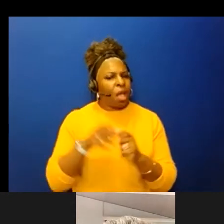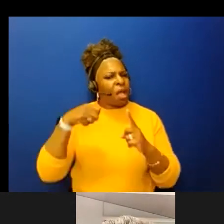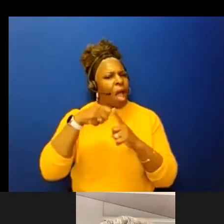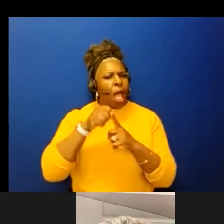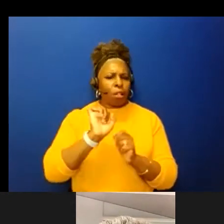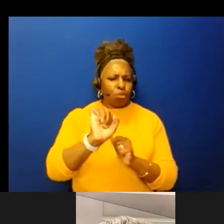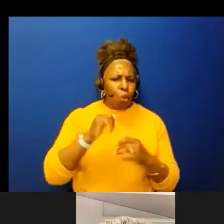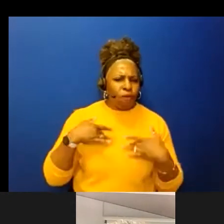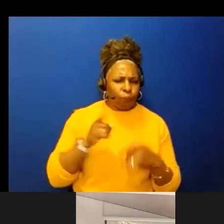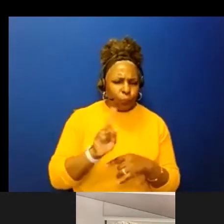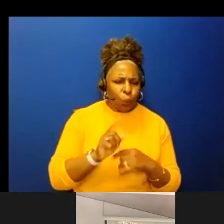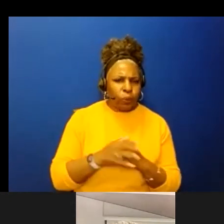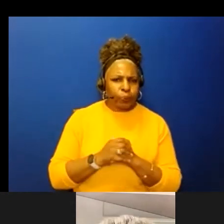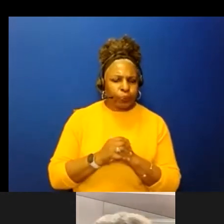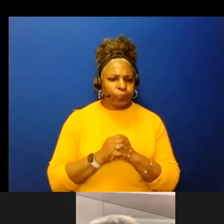I